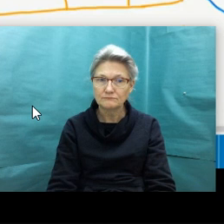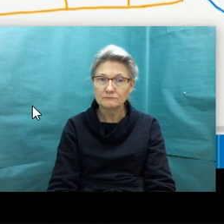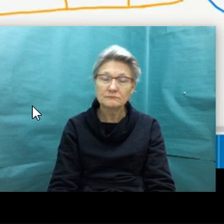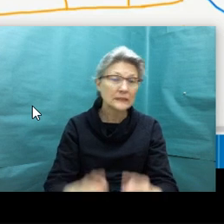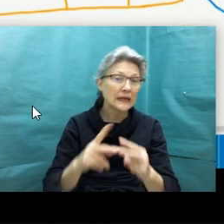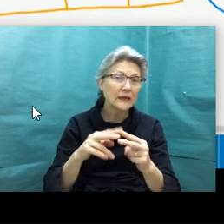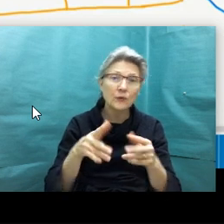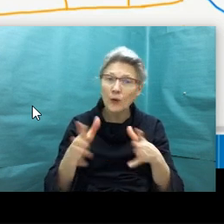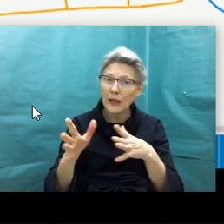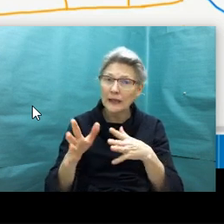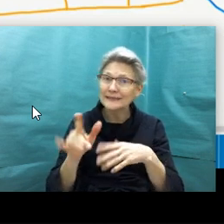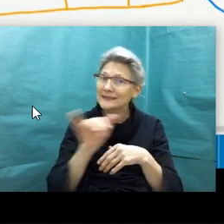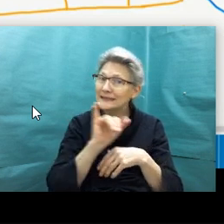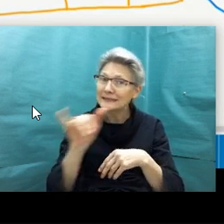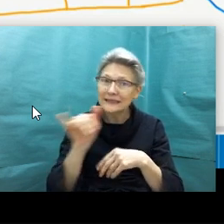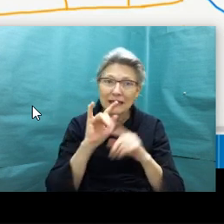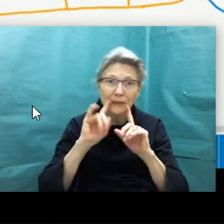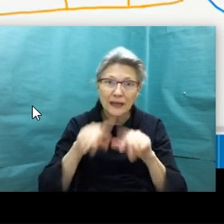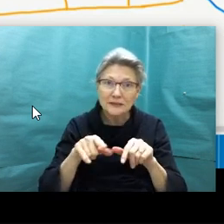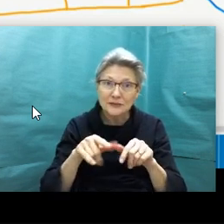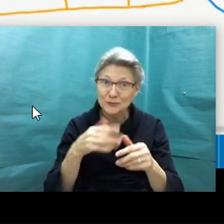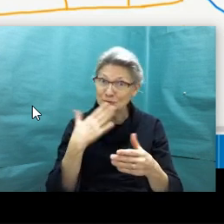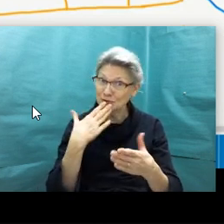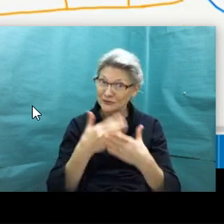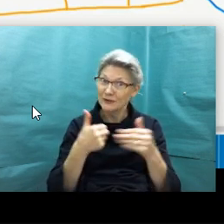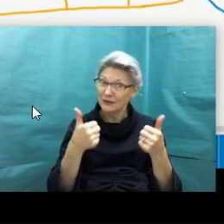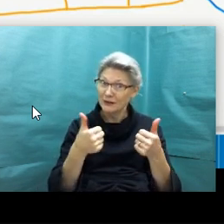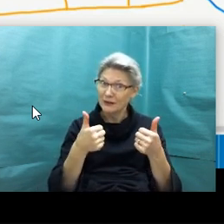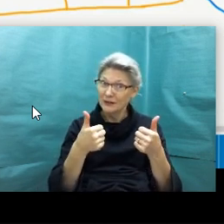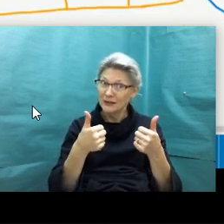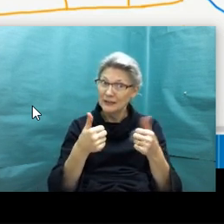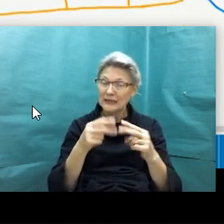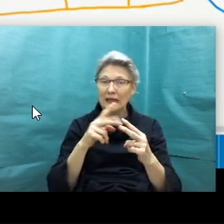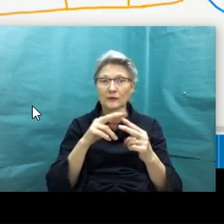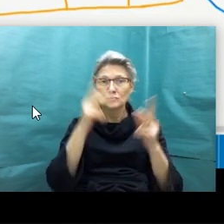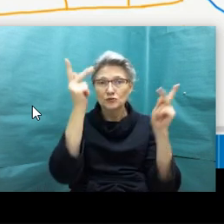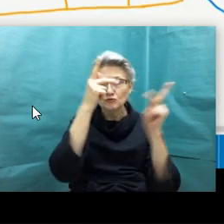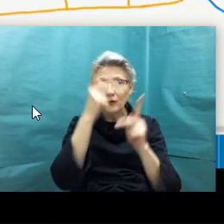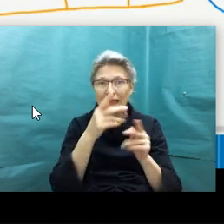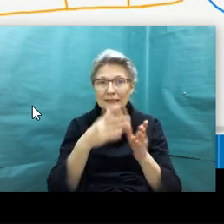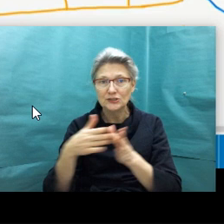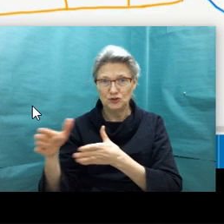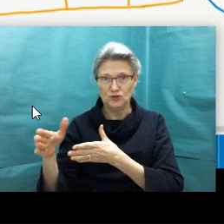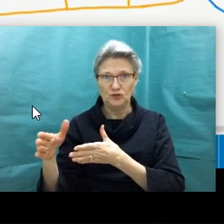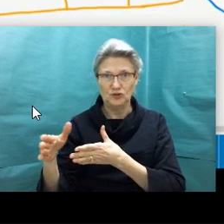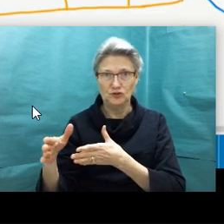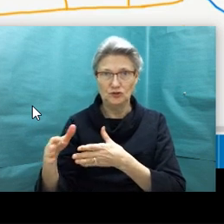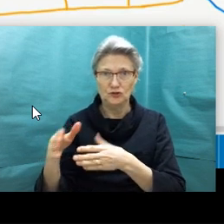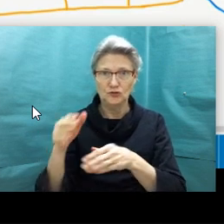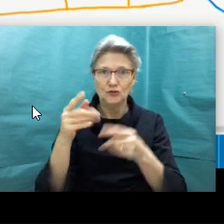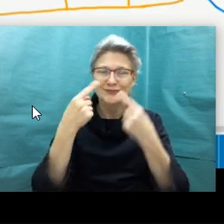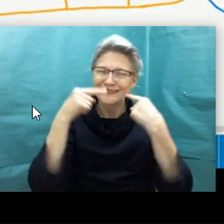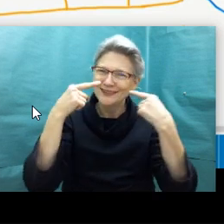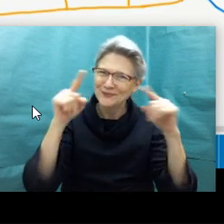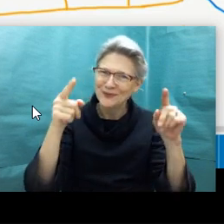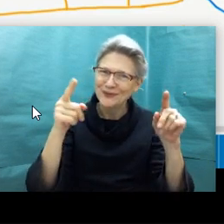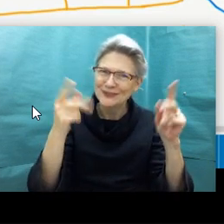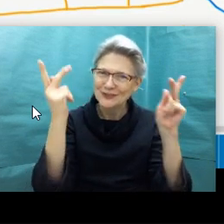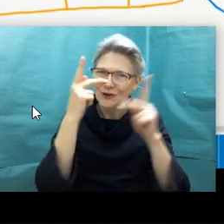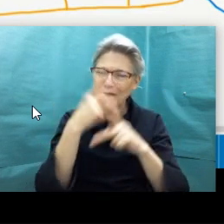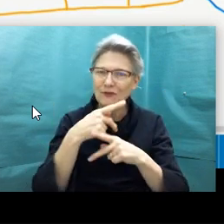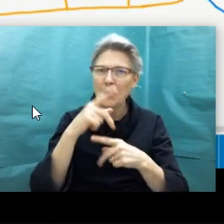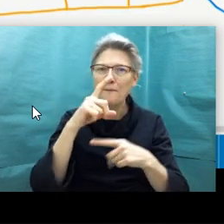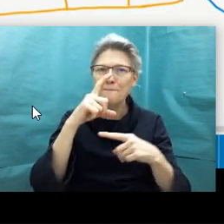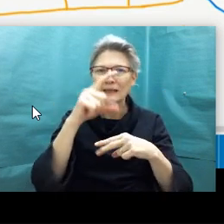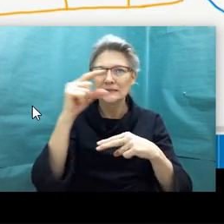either way I did it, I got the same answer, which is good. So either of these strategies work really well to solve a